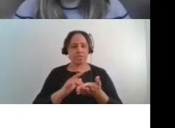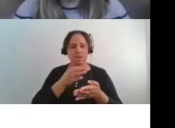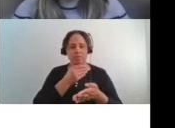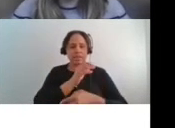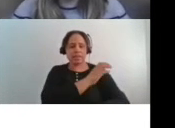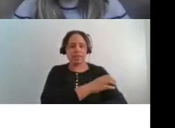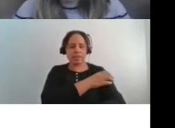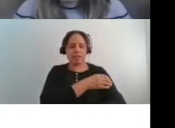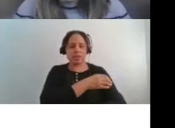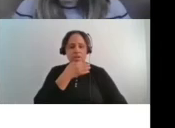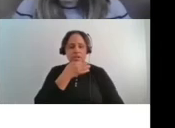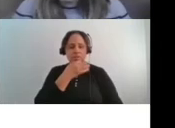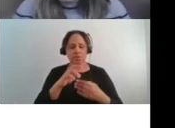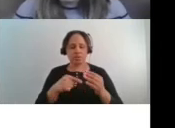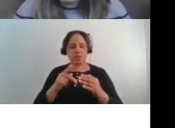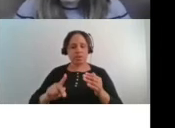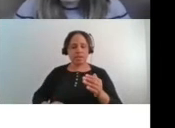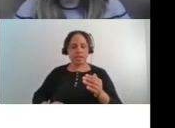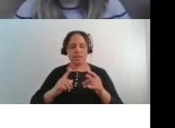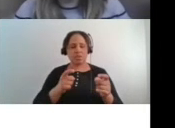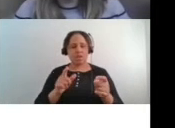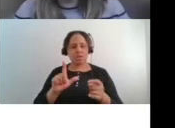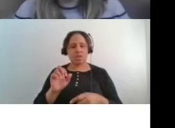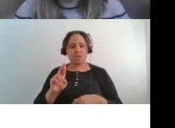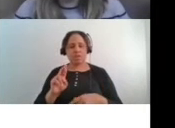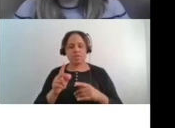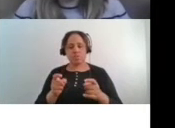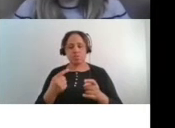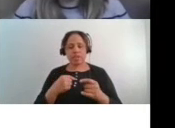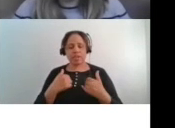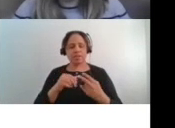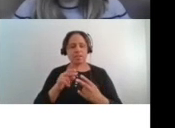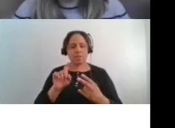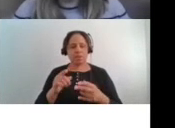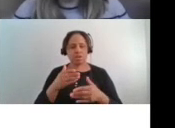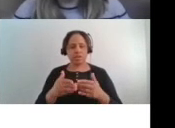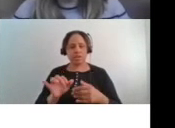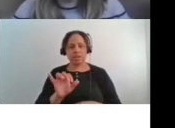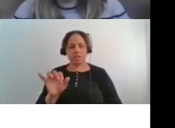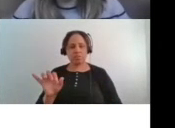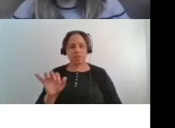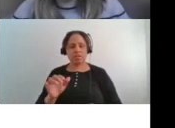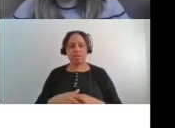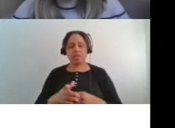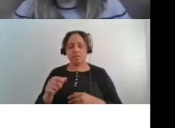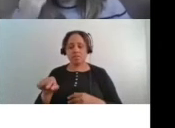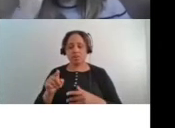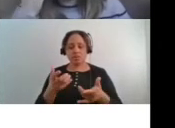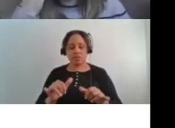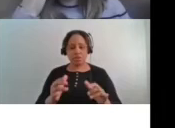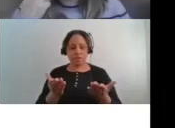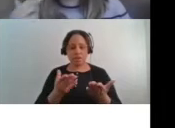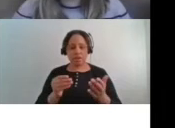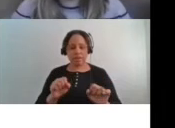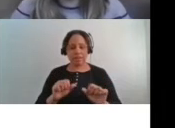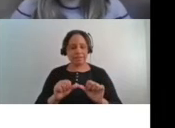on kidney donation, liver donation. We do have a couple questions at the end as well. For those of you who are still here and are able to stay